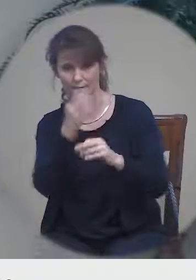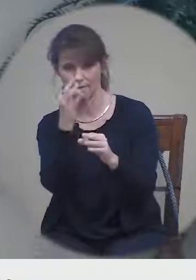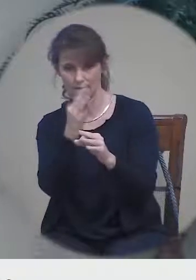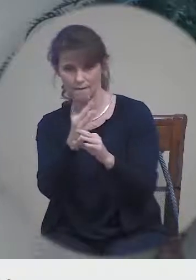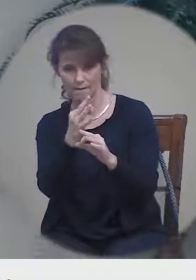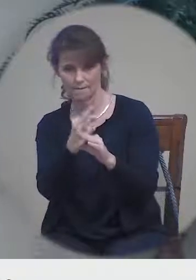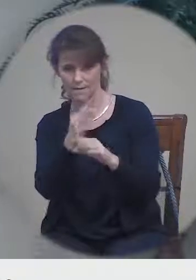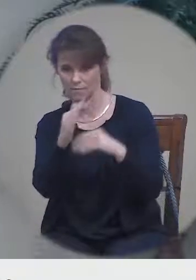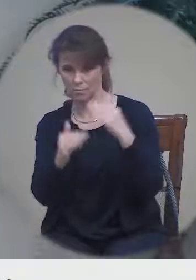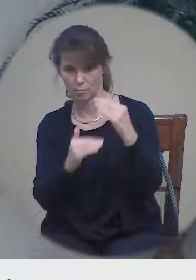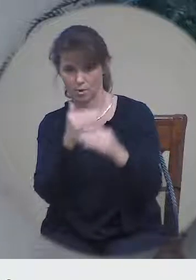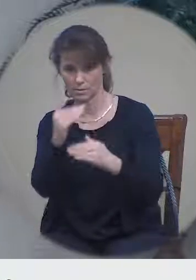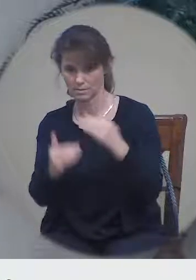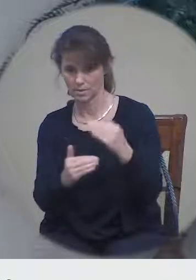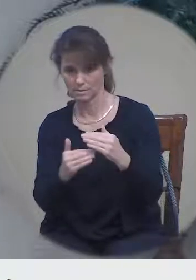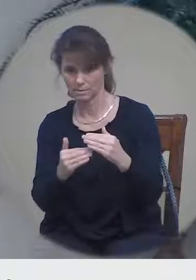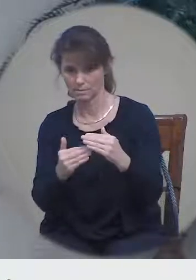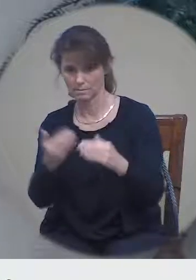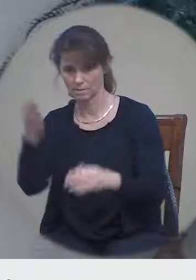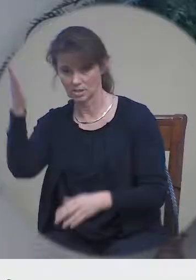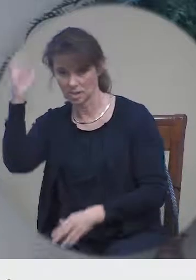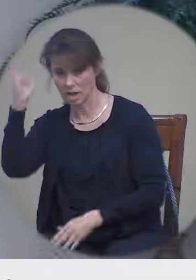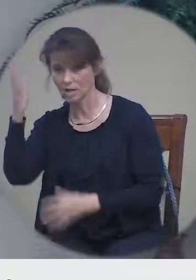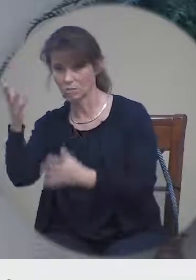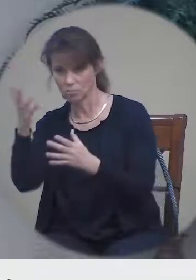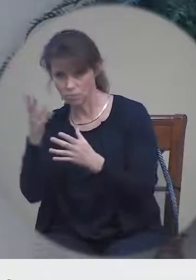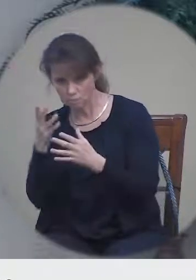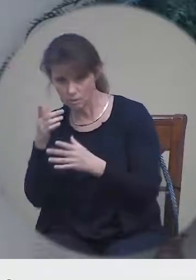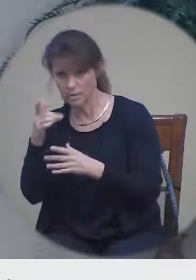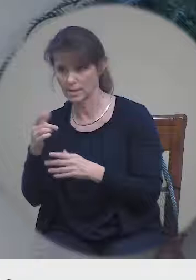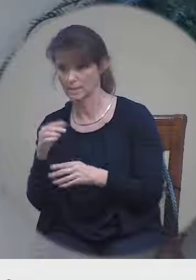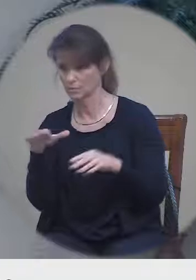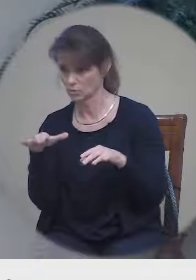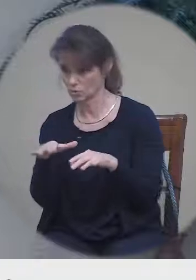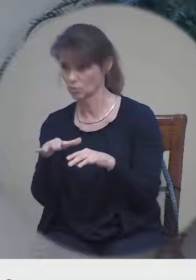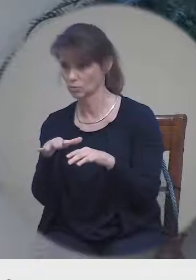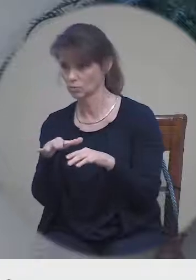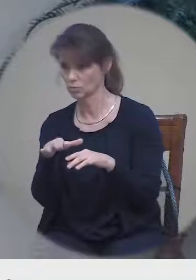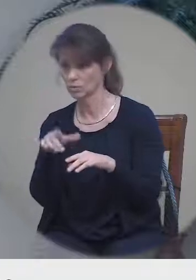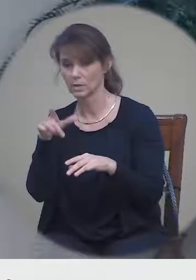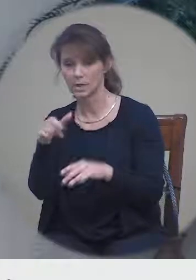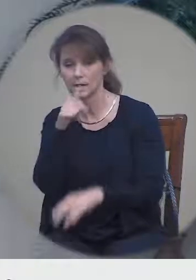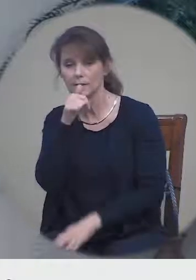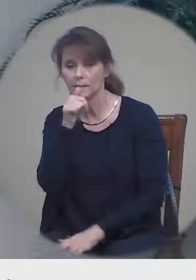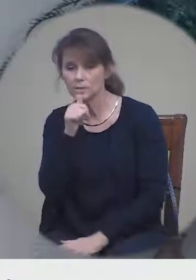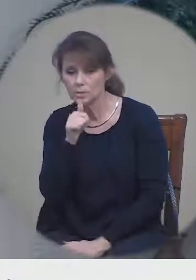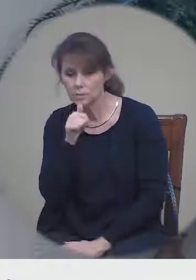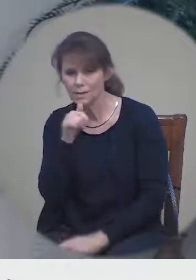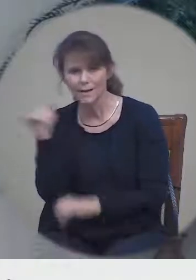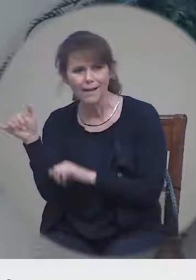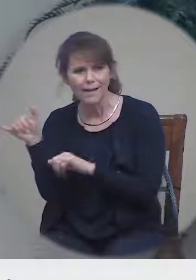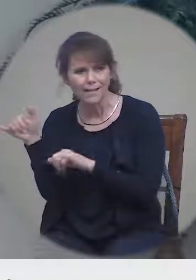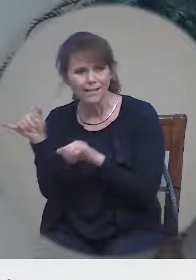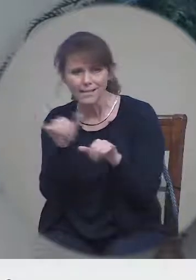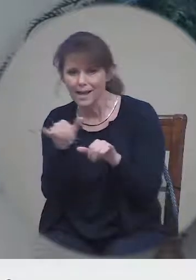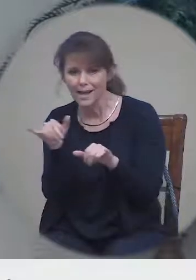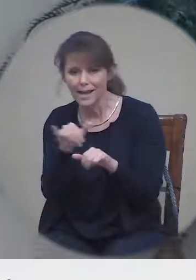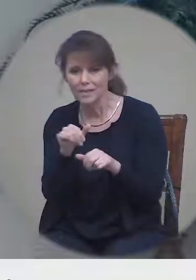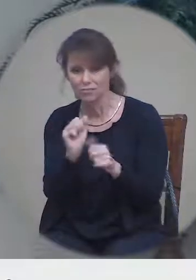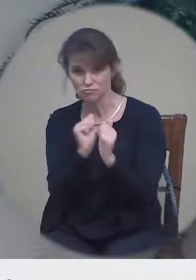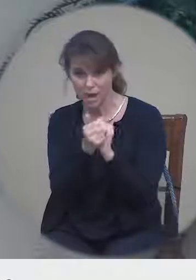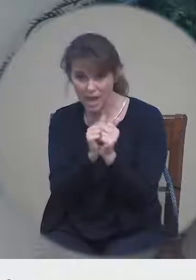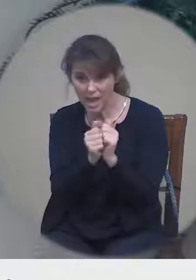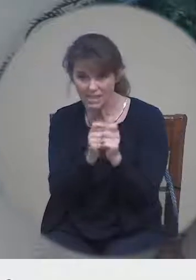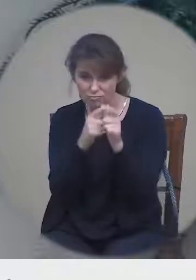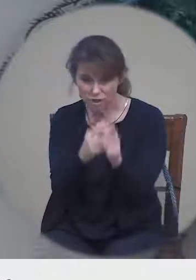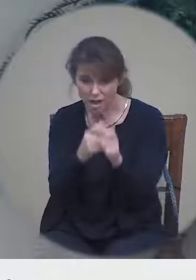God wanted him to do. He endured that as one would a race. He started it